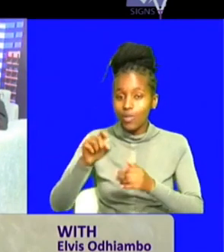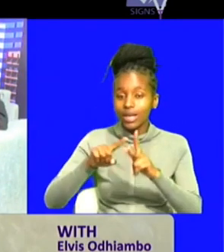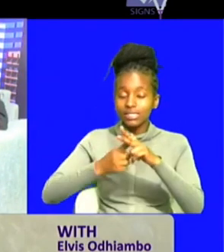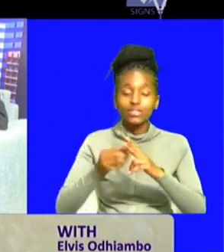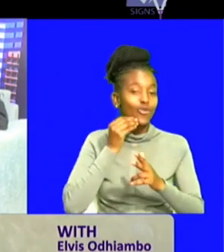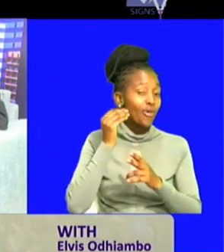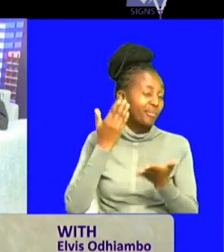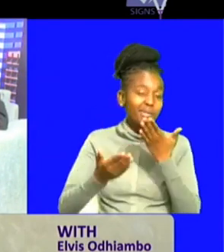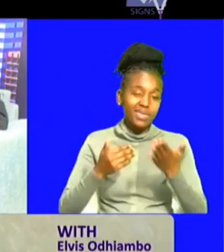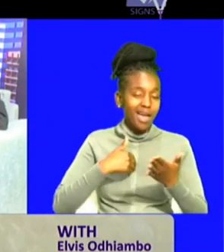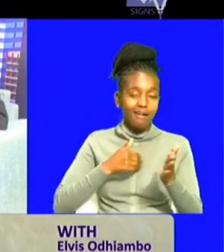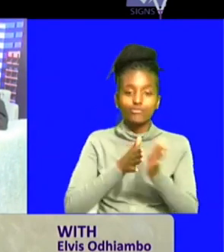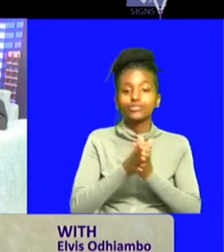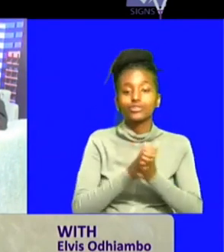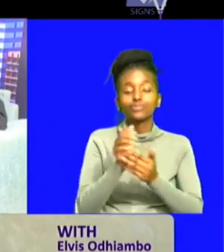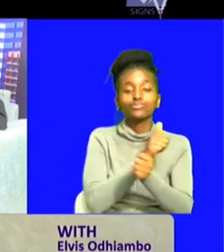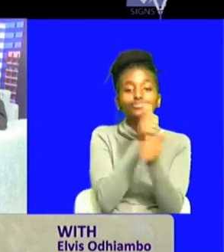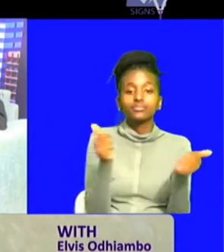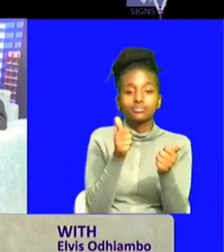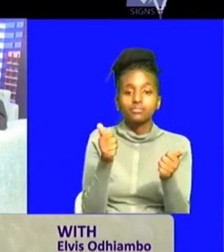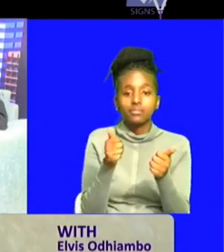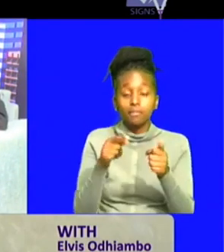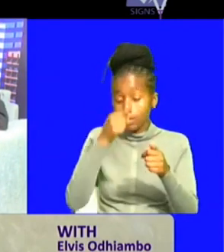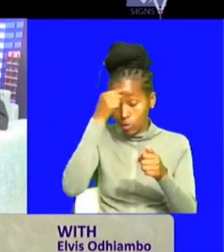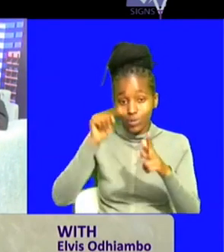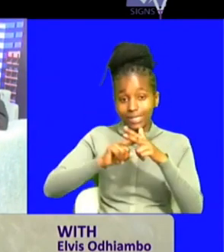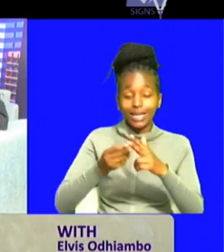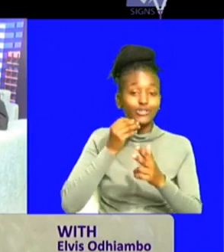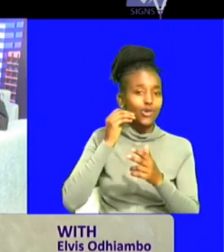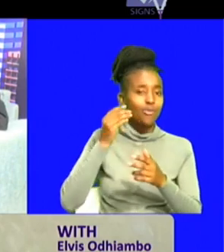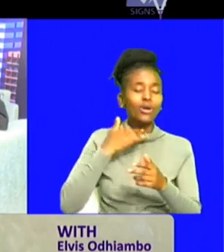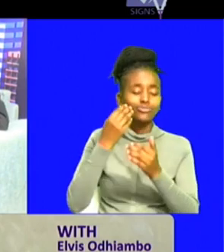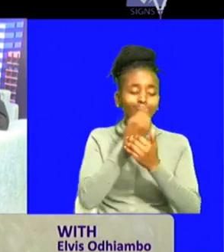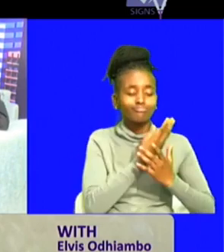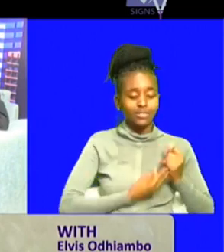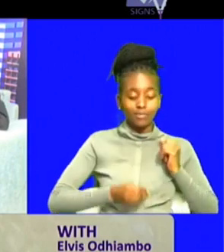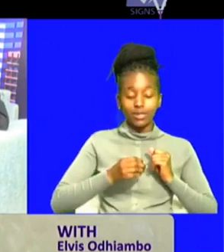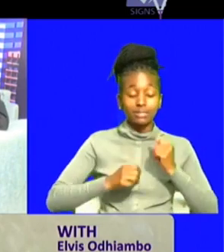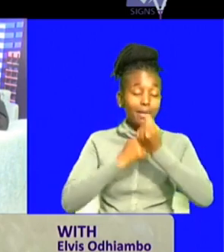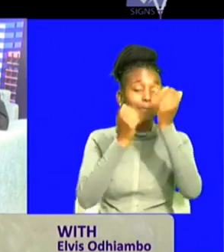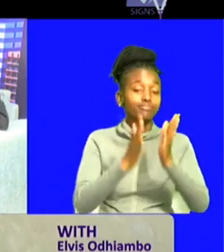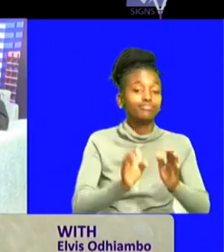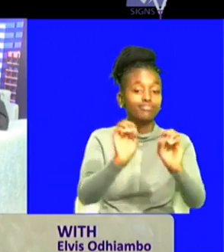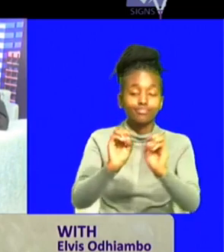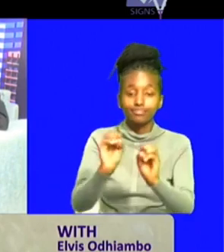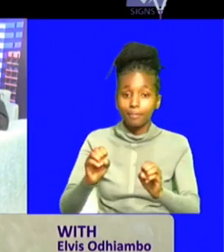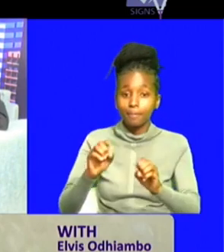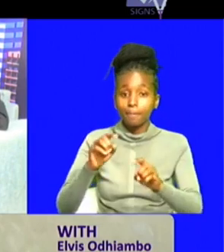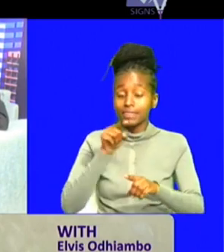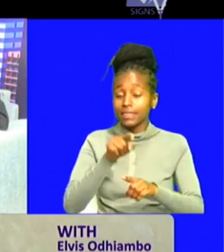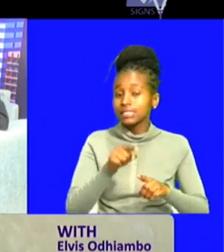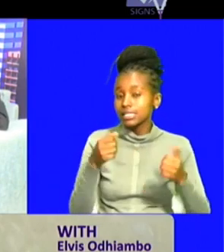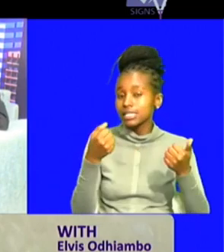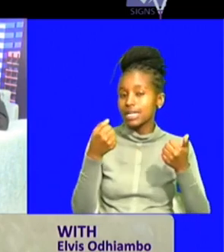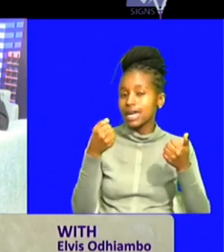kind of motivation because in the home ground they do not want to disappoint their fans. But it is a really tricky group, playing